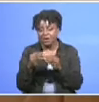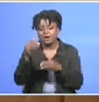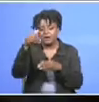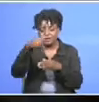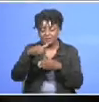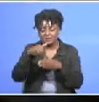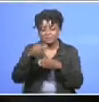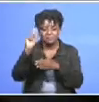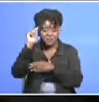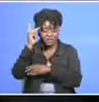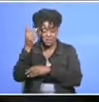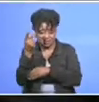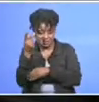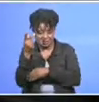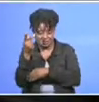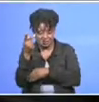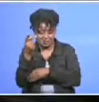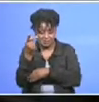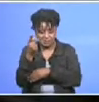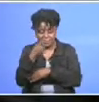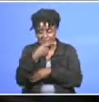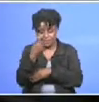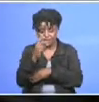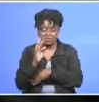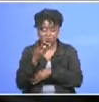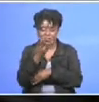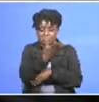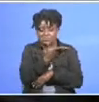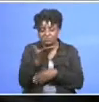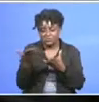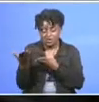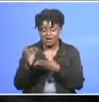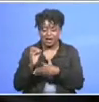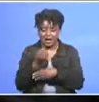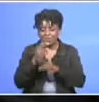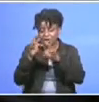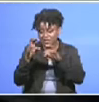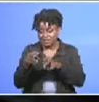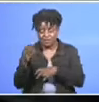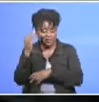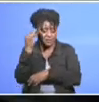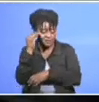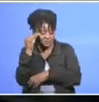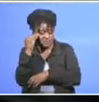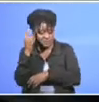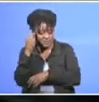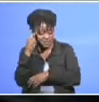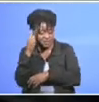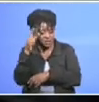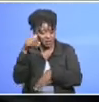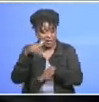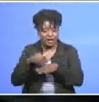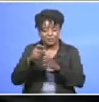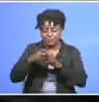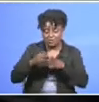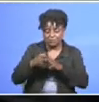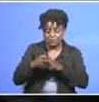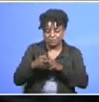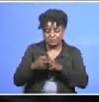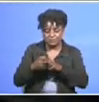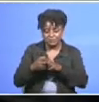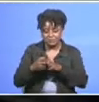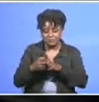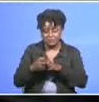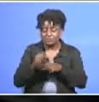because we bring to the table an analytical mind that is able to look at a problem, as Gowan said, not